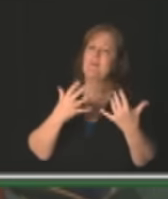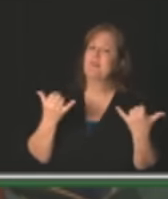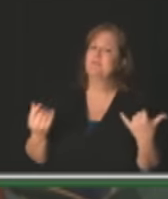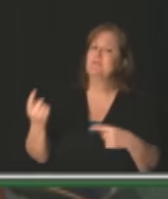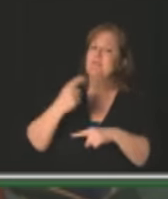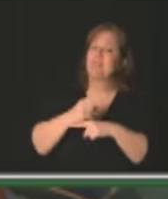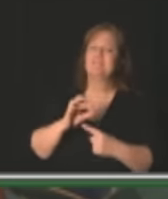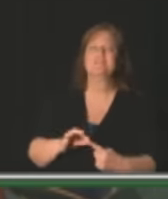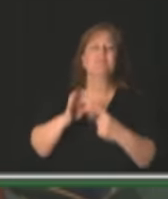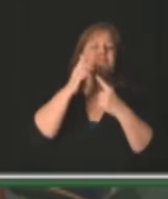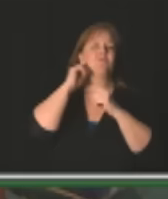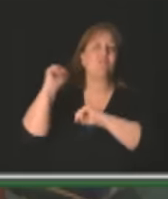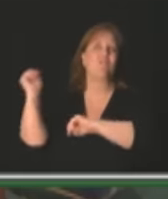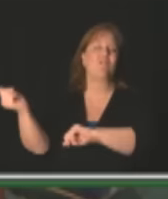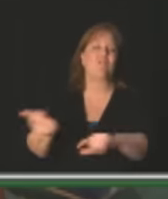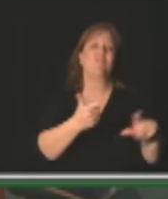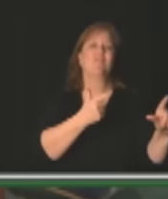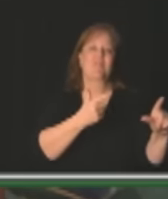day for everyone.